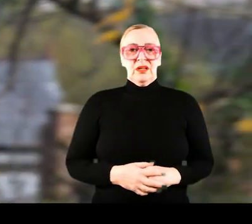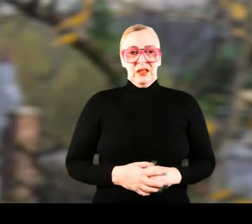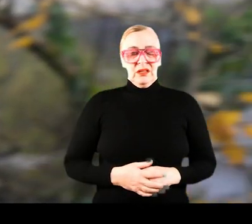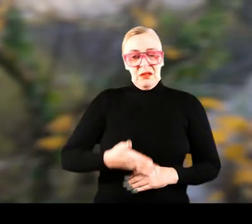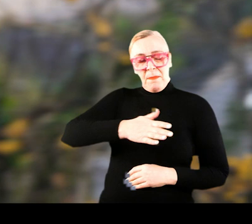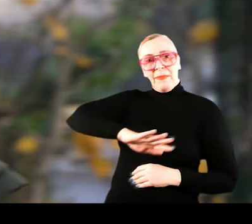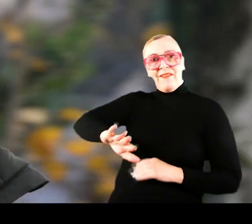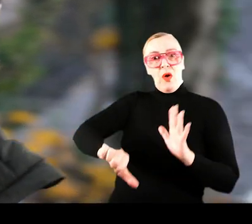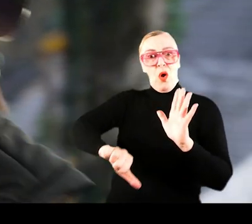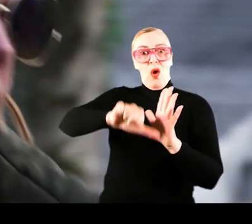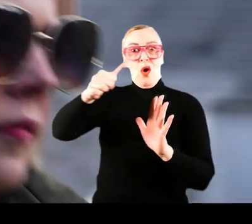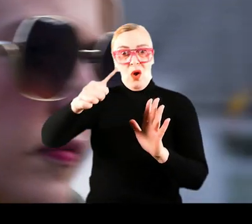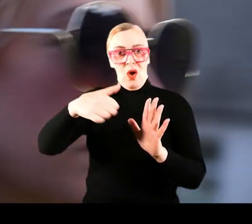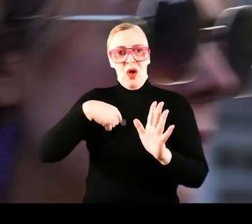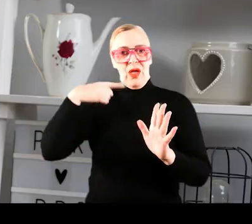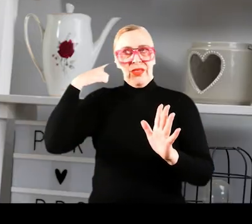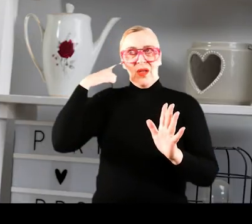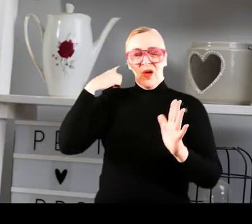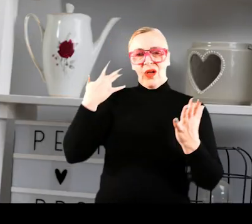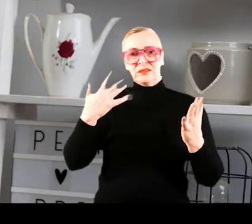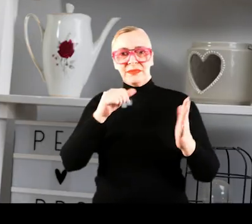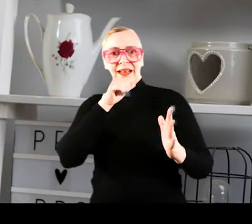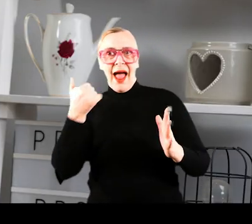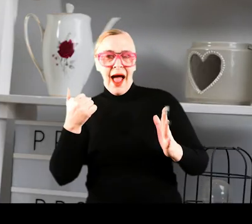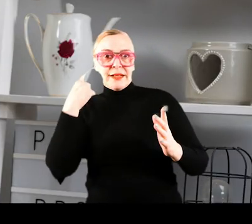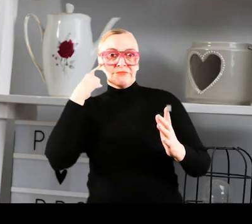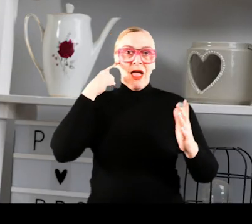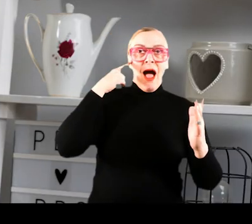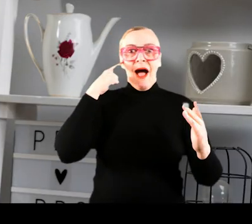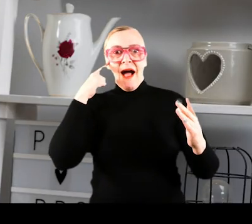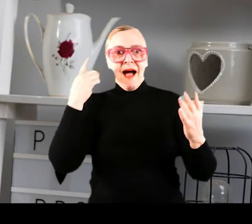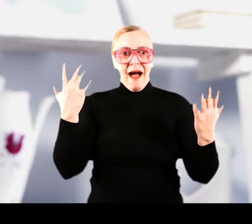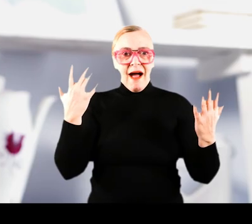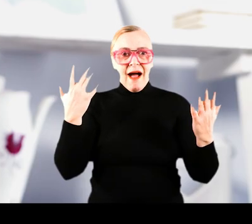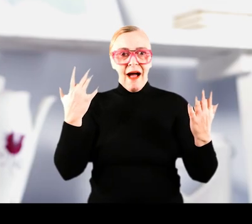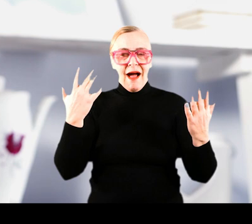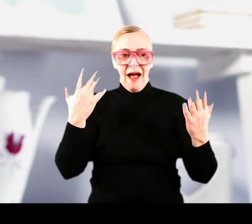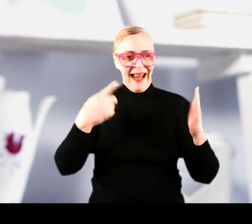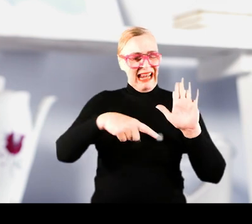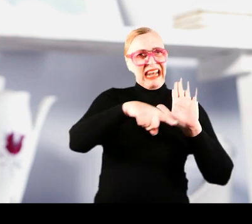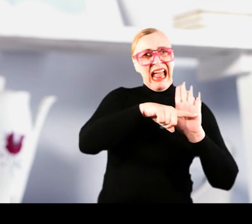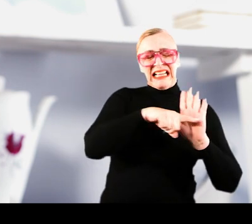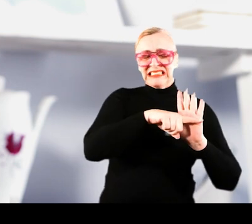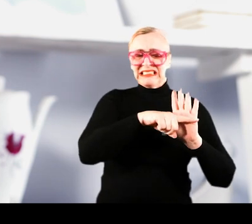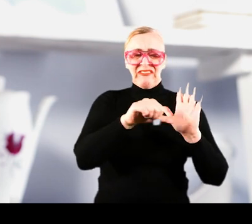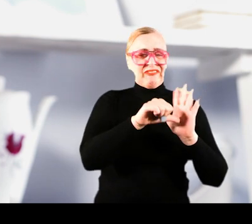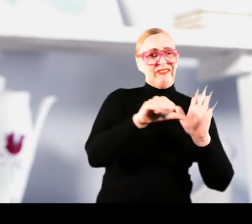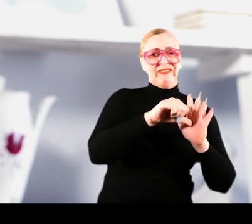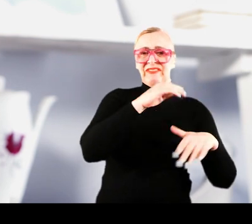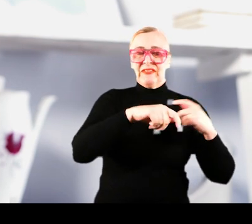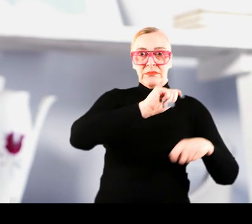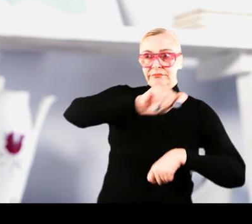Before I had my surgery, I thought that it would be a really nice idea to turn something negative